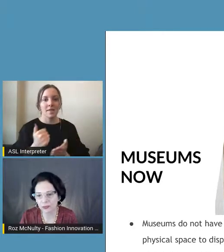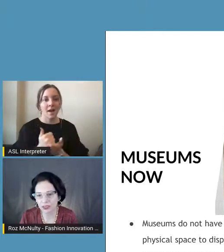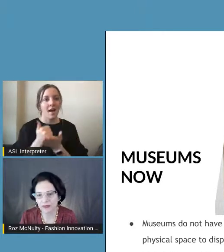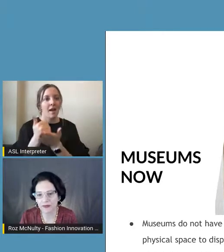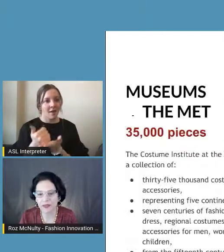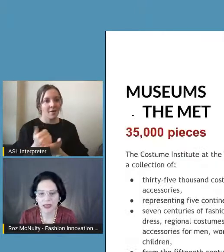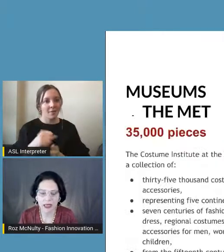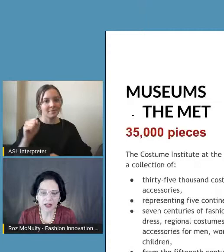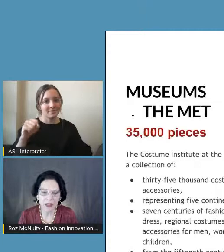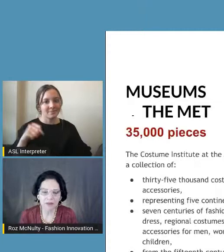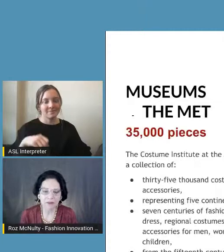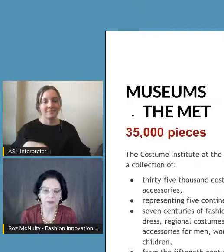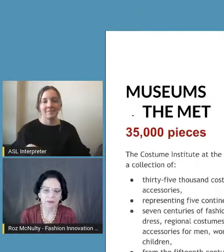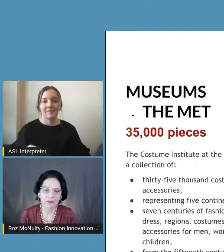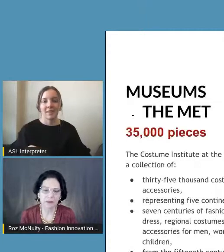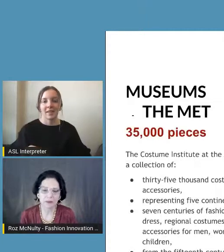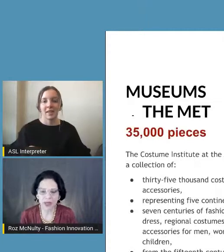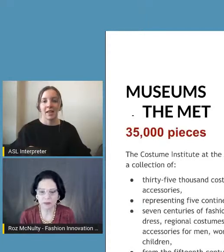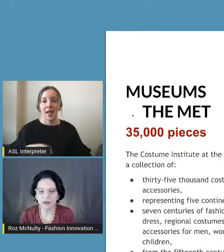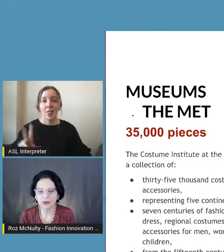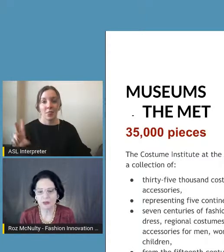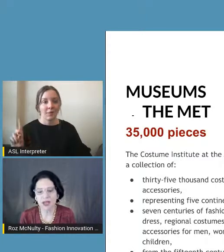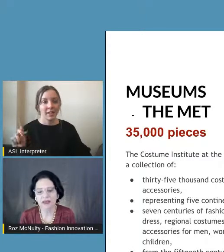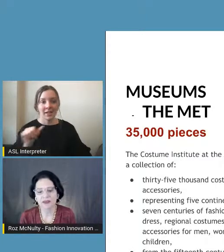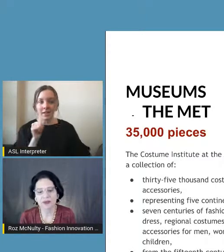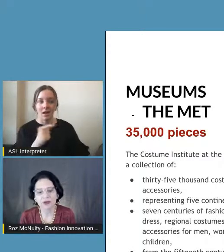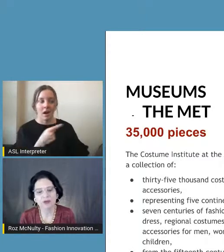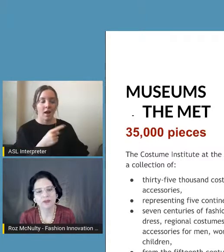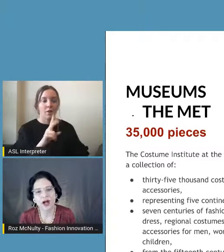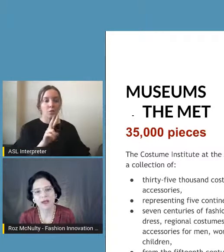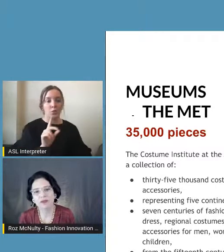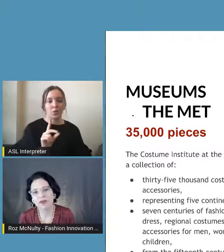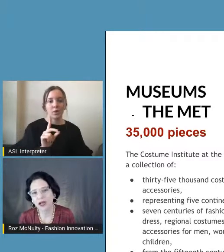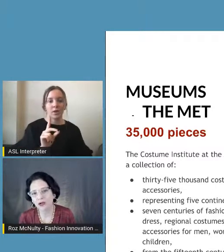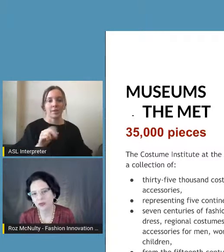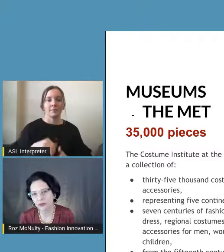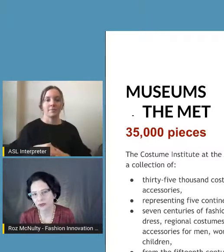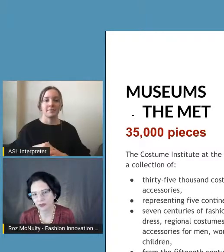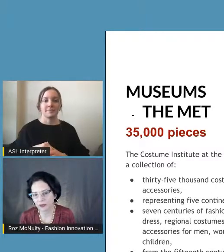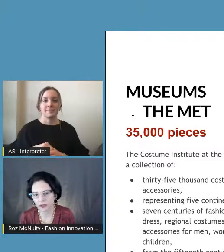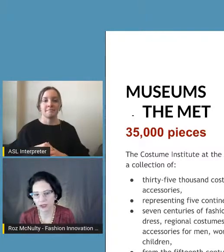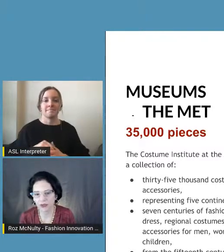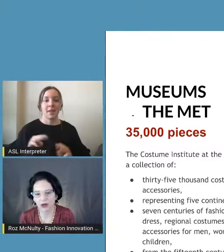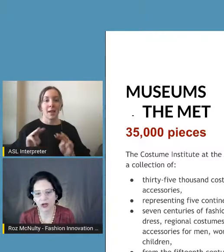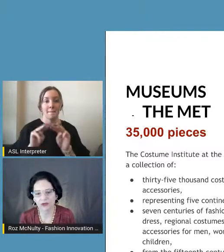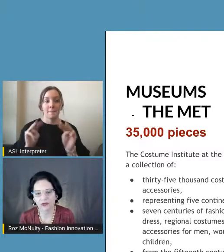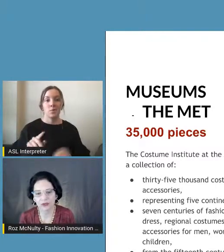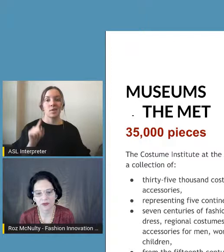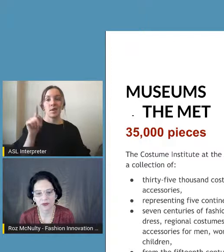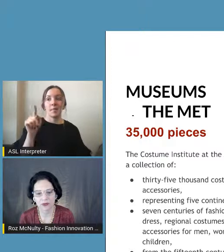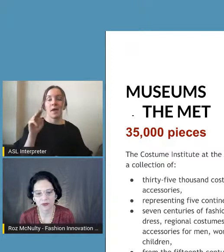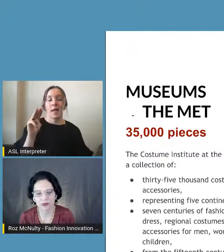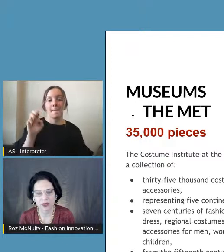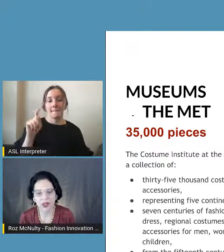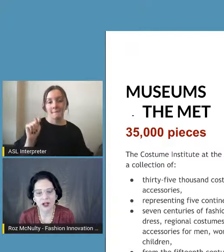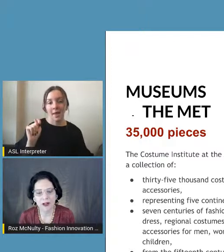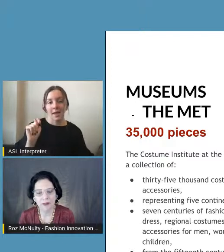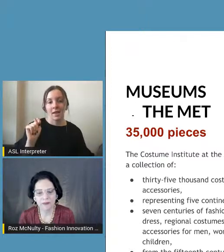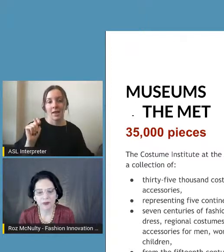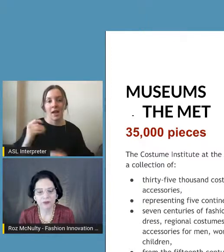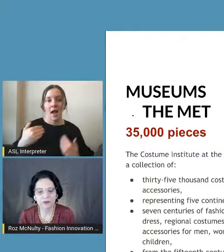the space. The Met Museum has 35,000 within the Costume Institute,